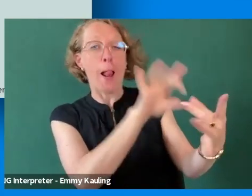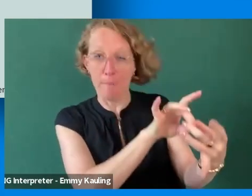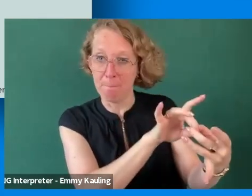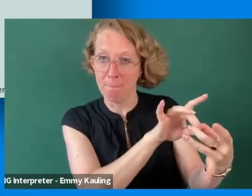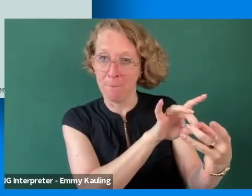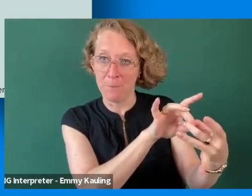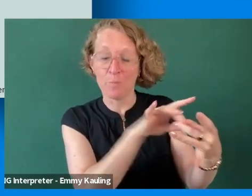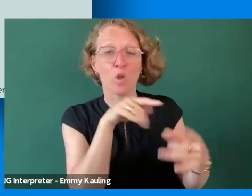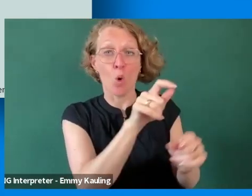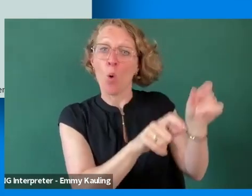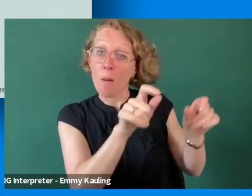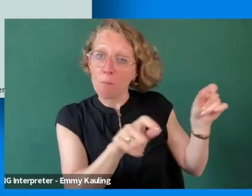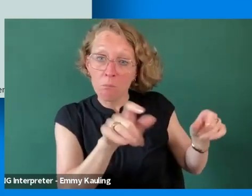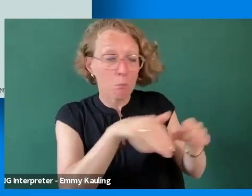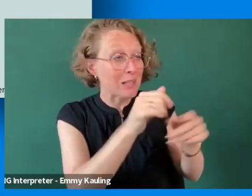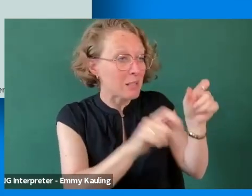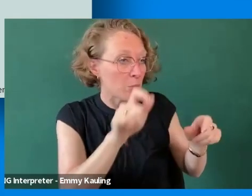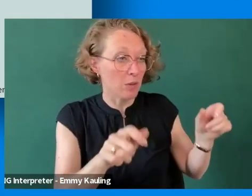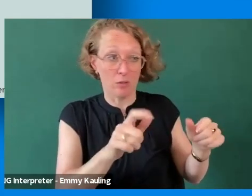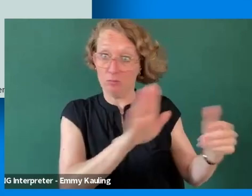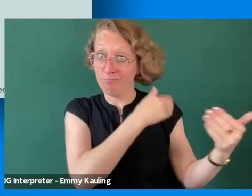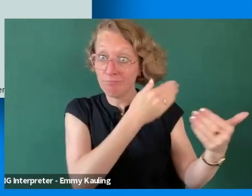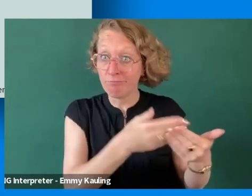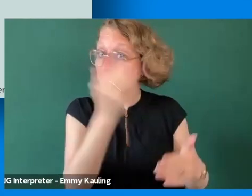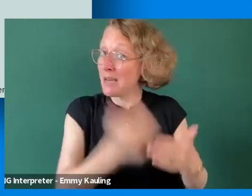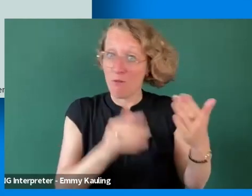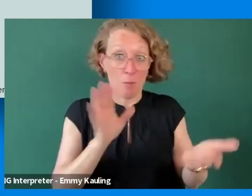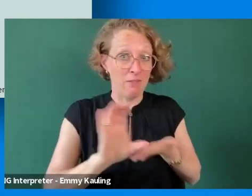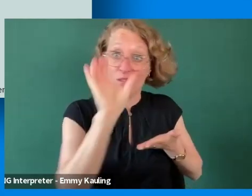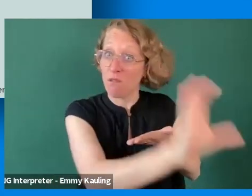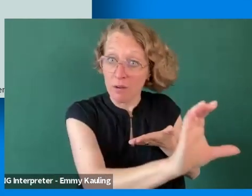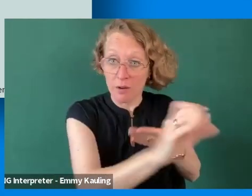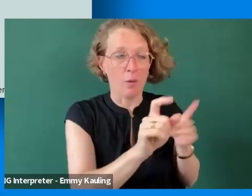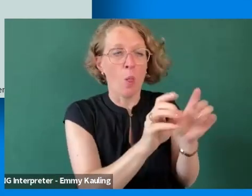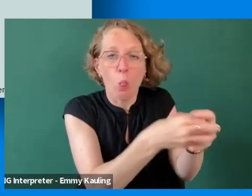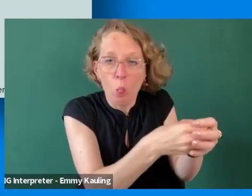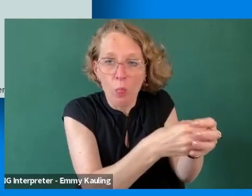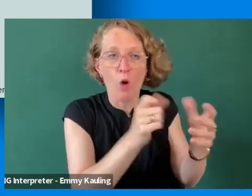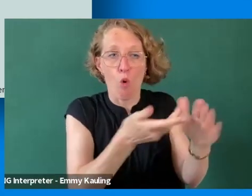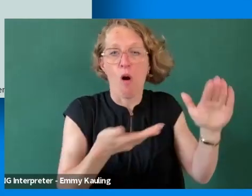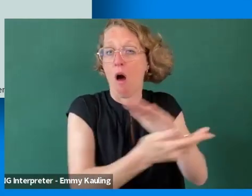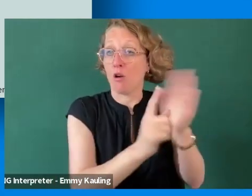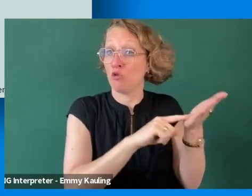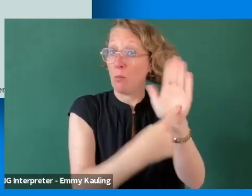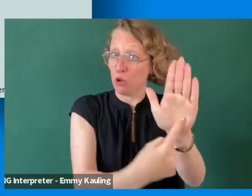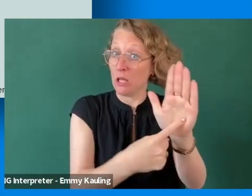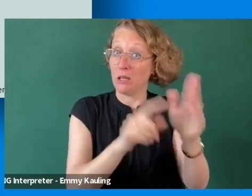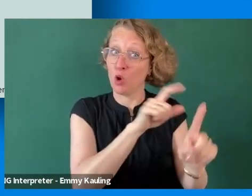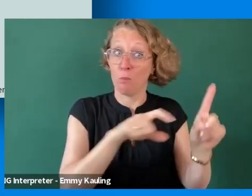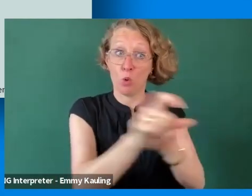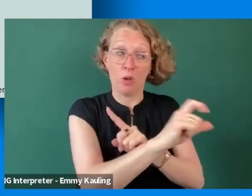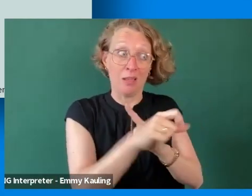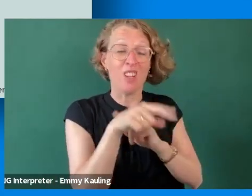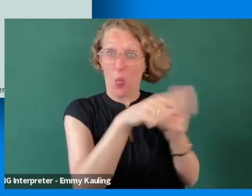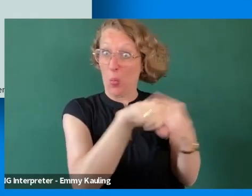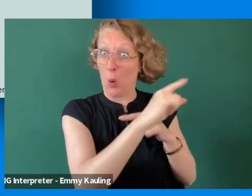participants who would be people who maybe haven't had funding before, who come from minoritized or underrepresented communities. Maybe those